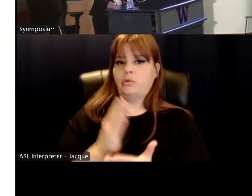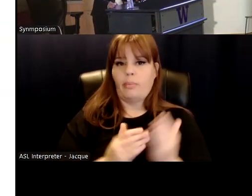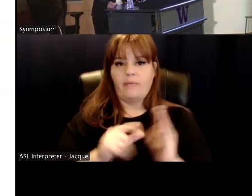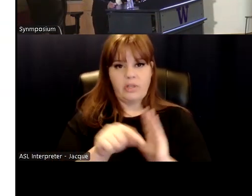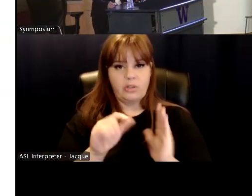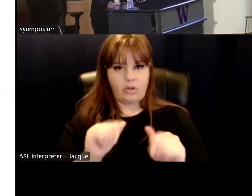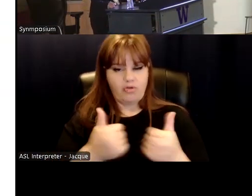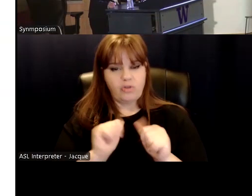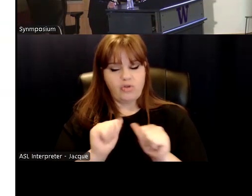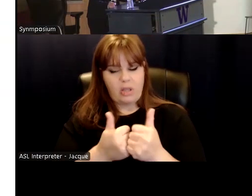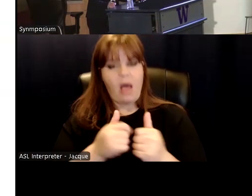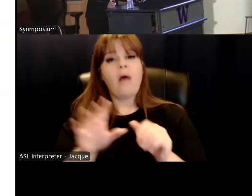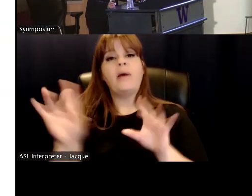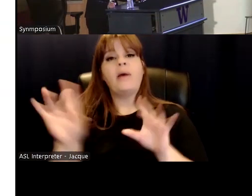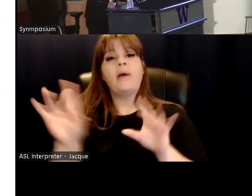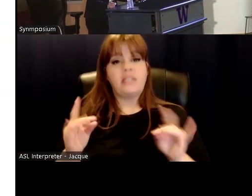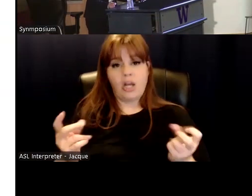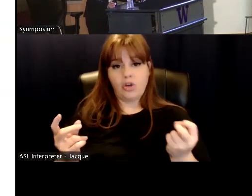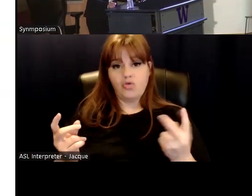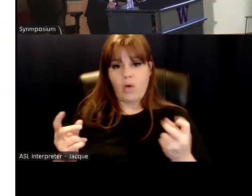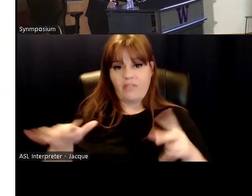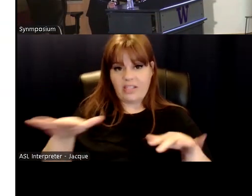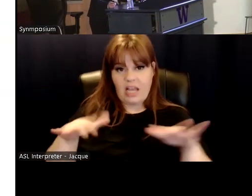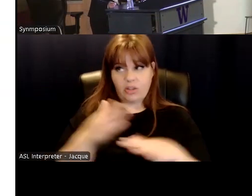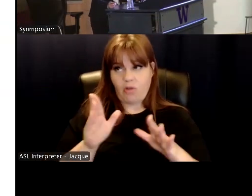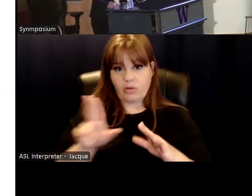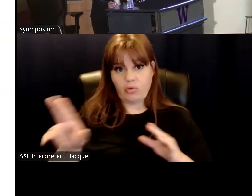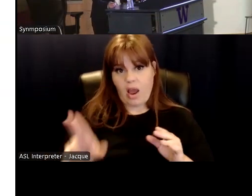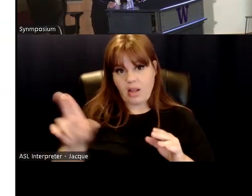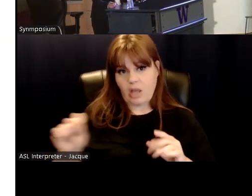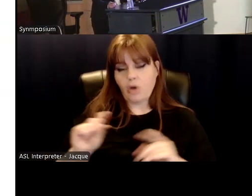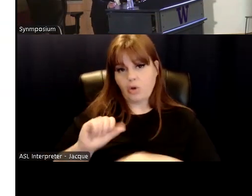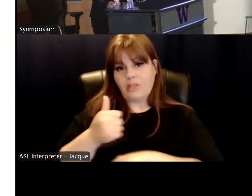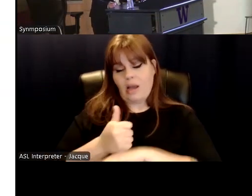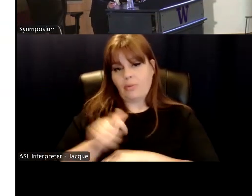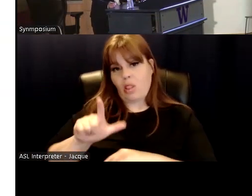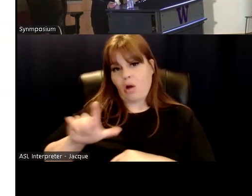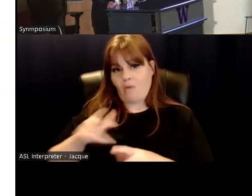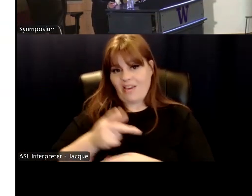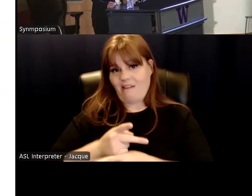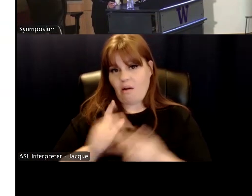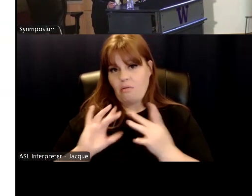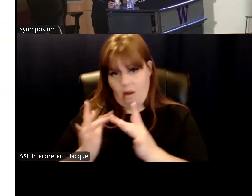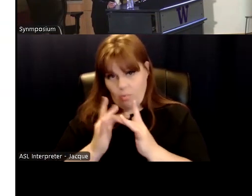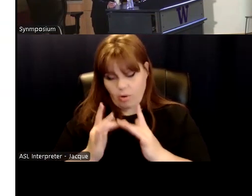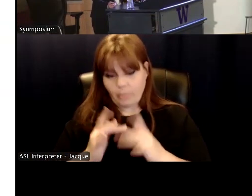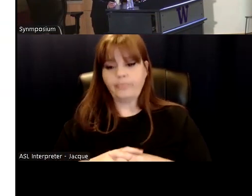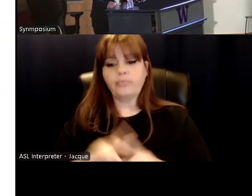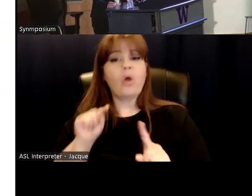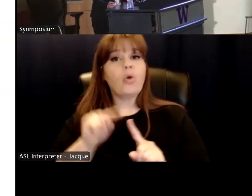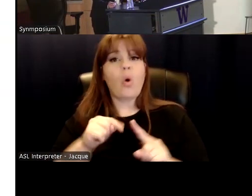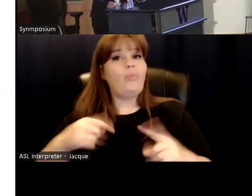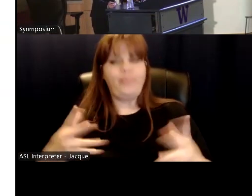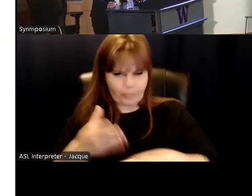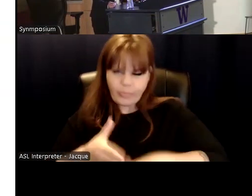selecting 12 sites across the United States to establish a long COVID care network with the goals of improving